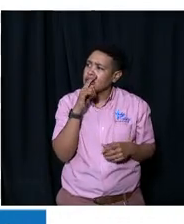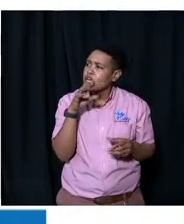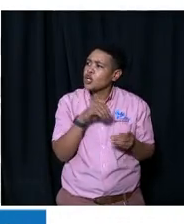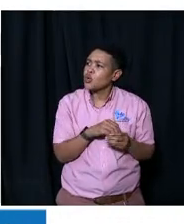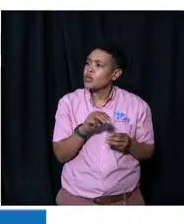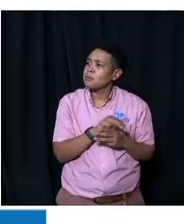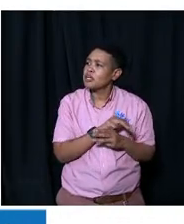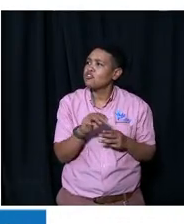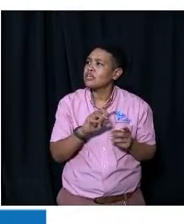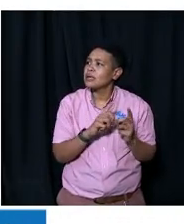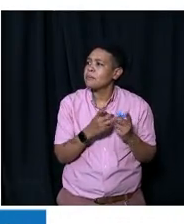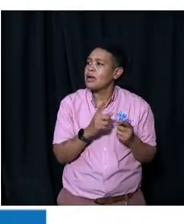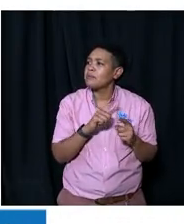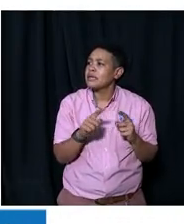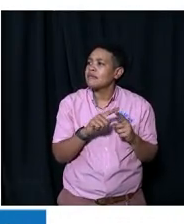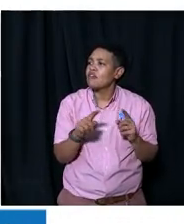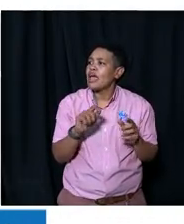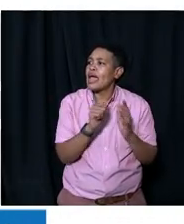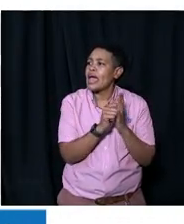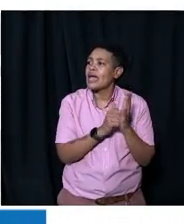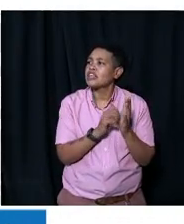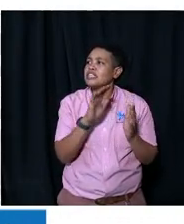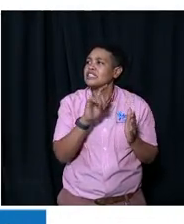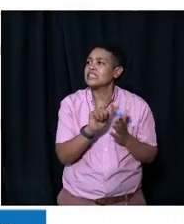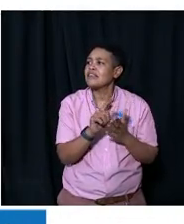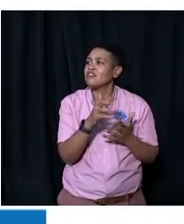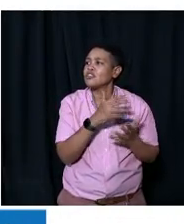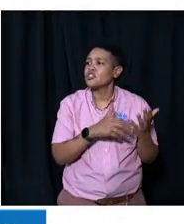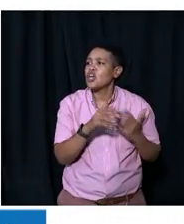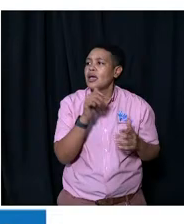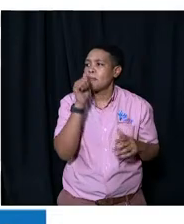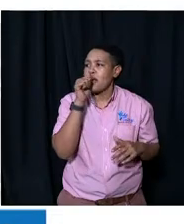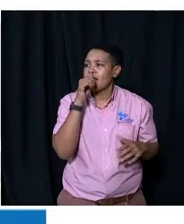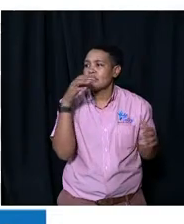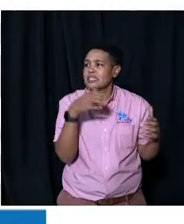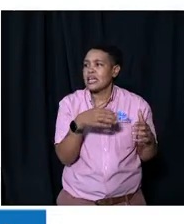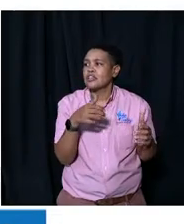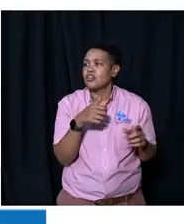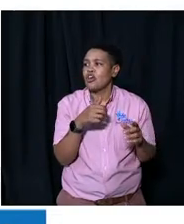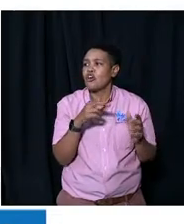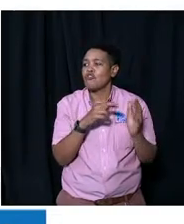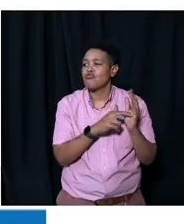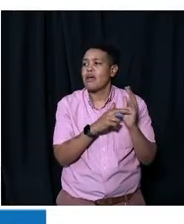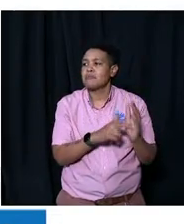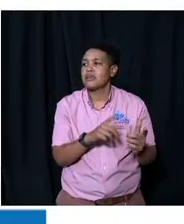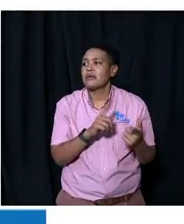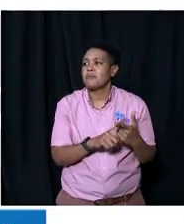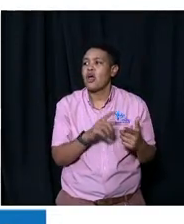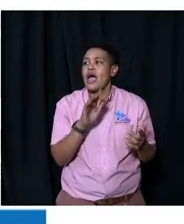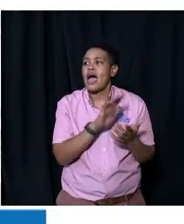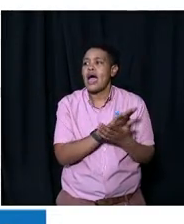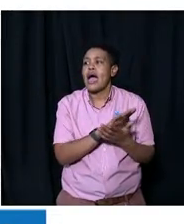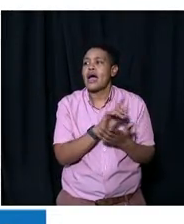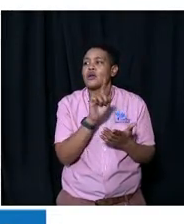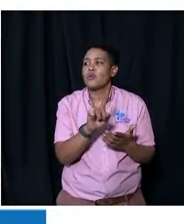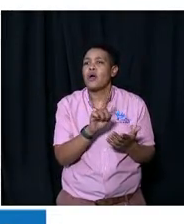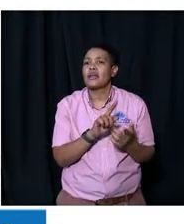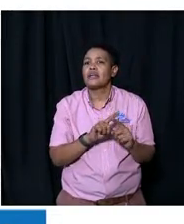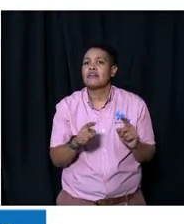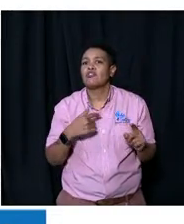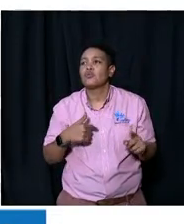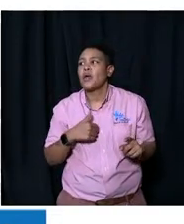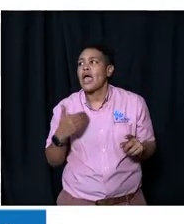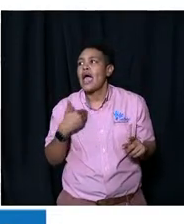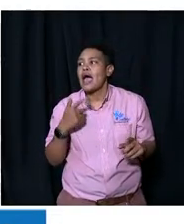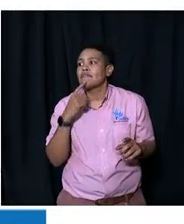ministries, departments, agencies, civil society, private sector representatives, and academia. The one difference we have here